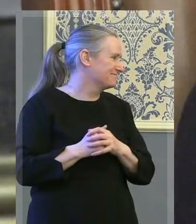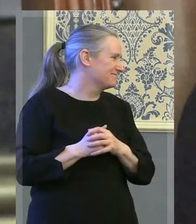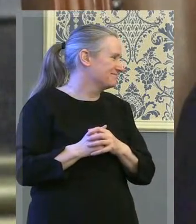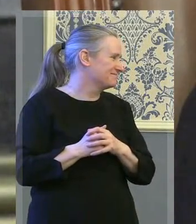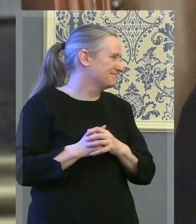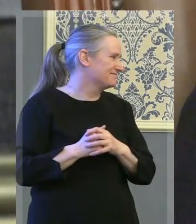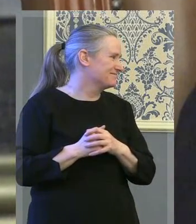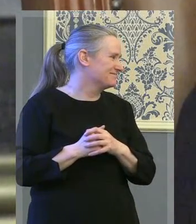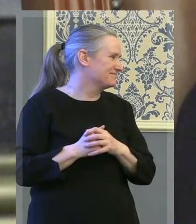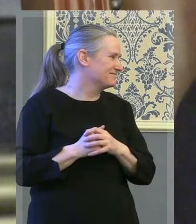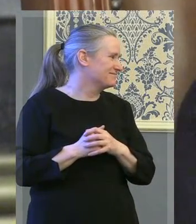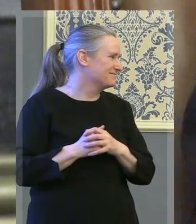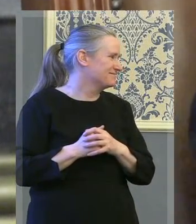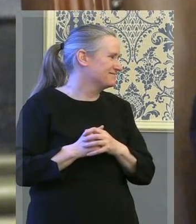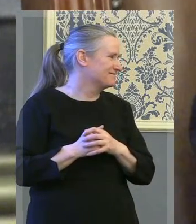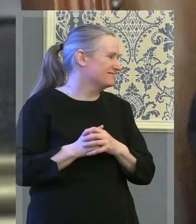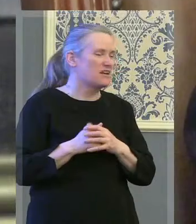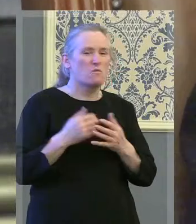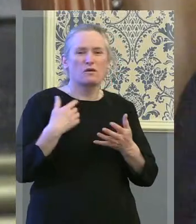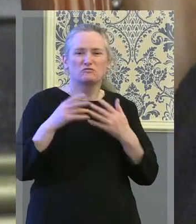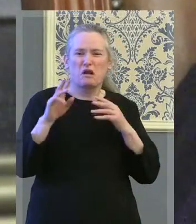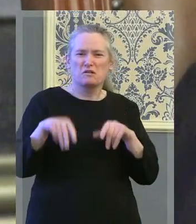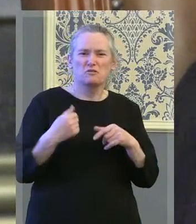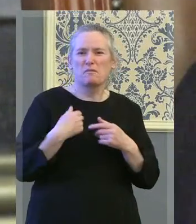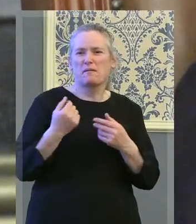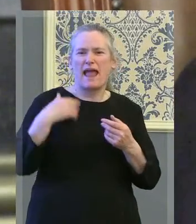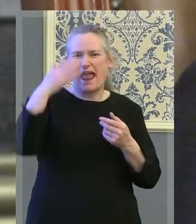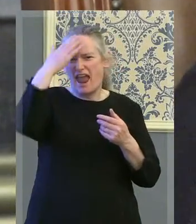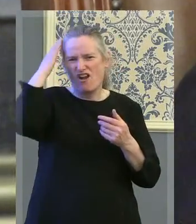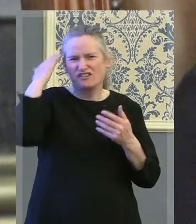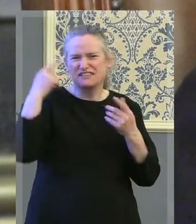That may have been because my hair was starting to look a little weird.